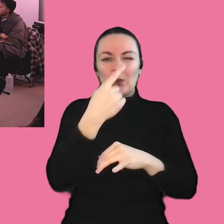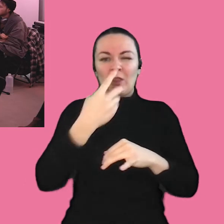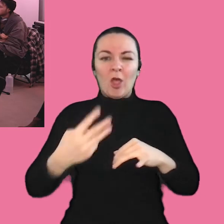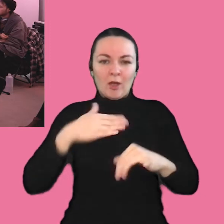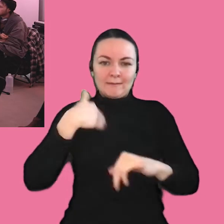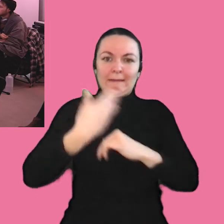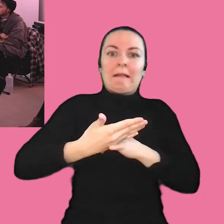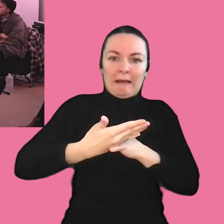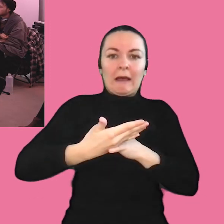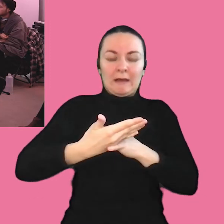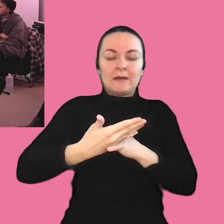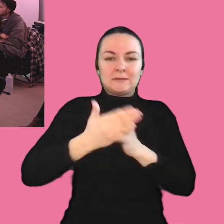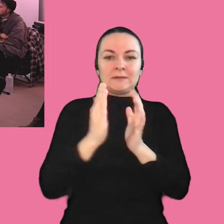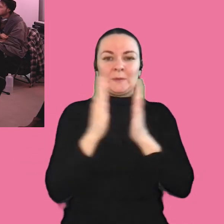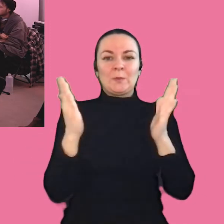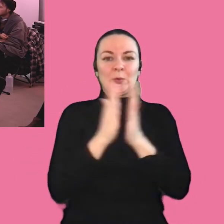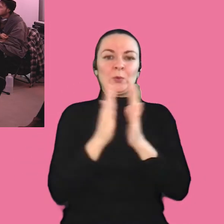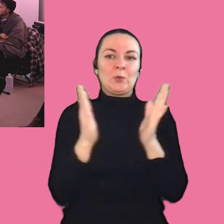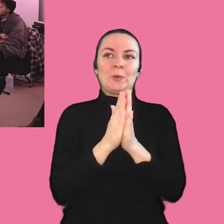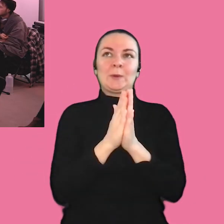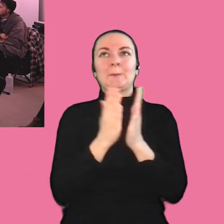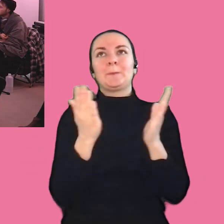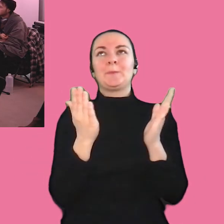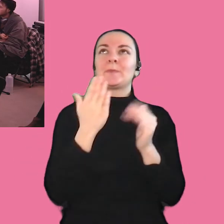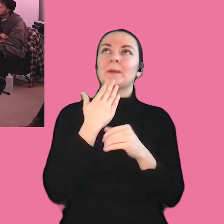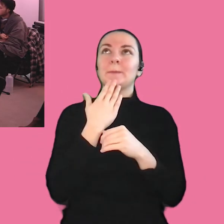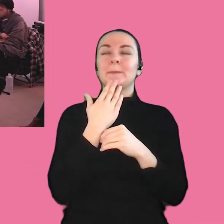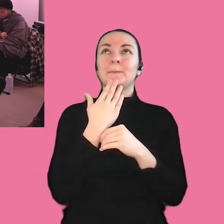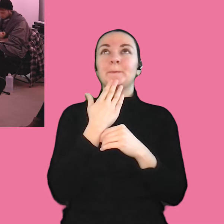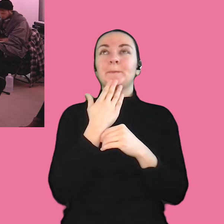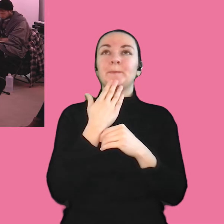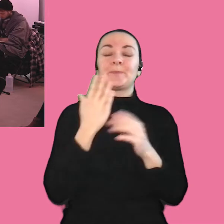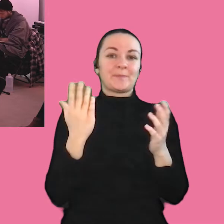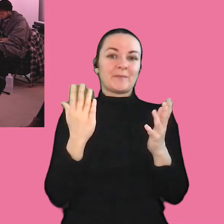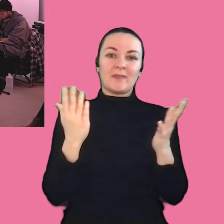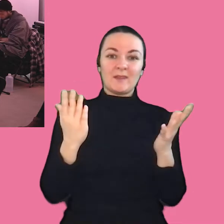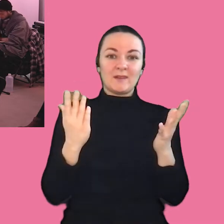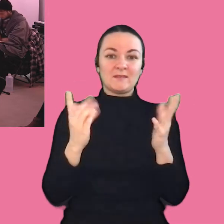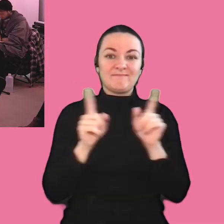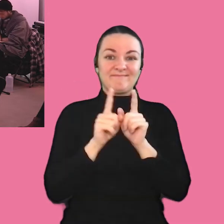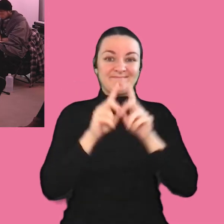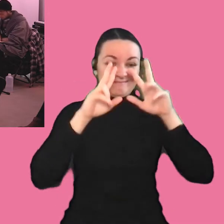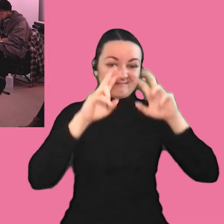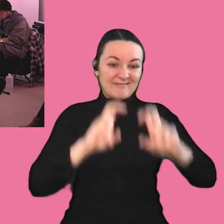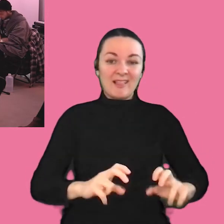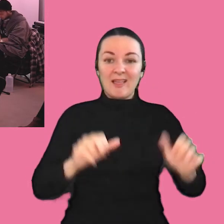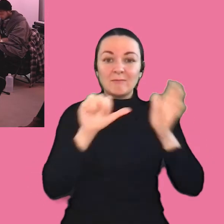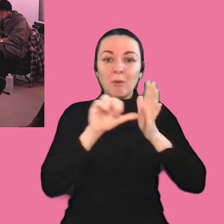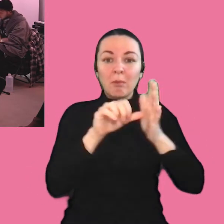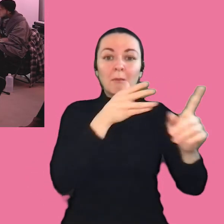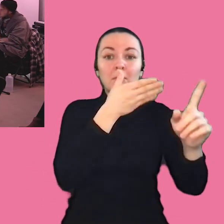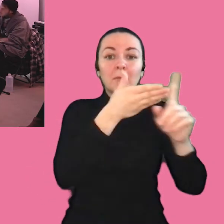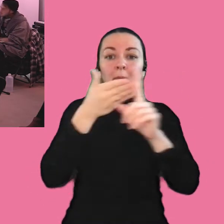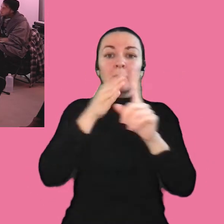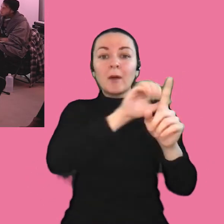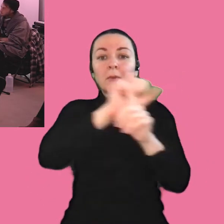happened, to respond to like Darren's criticisms, but also the final part of the book is a manifesto for